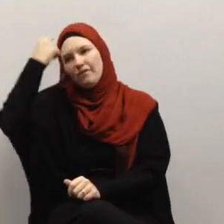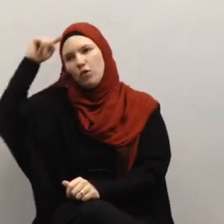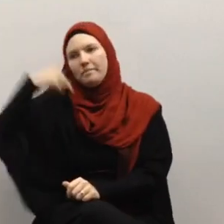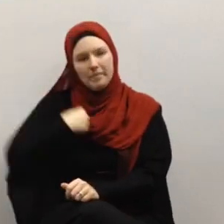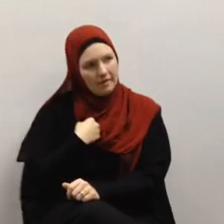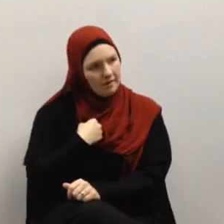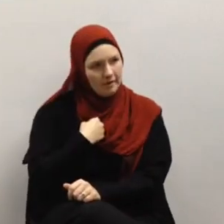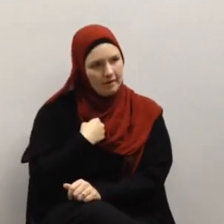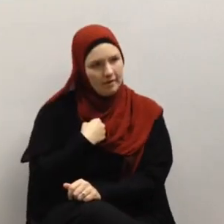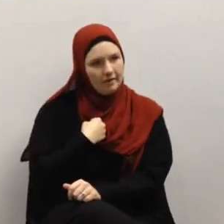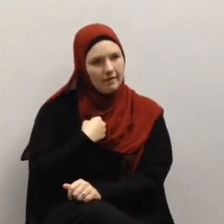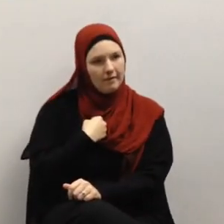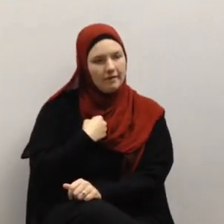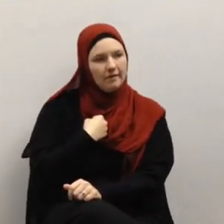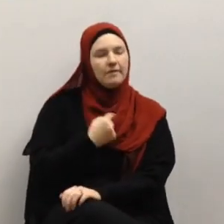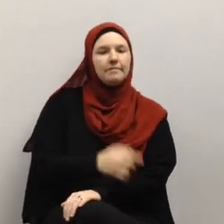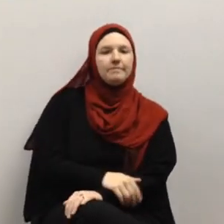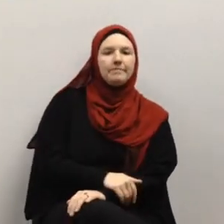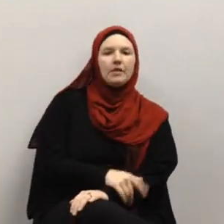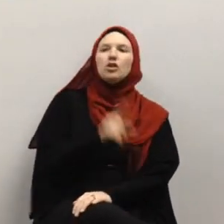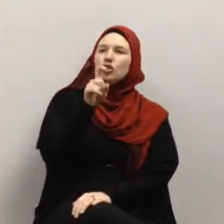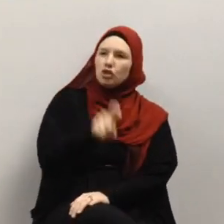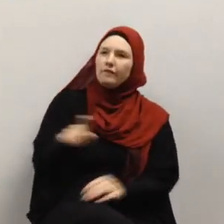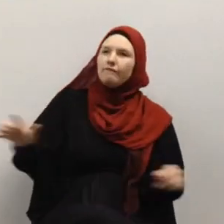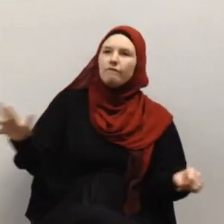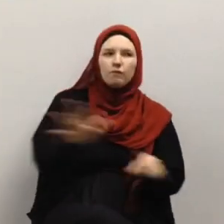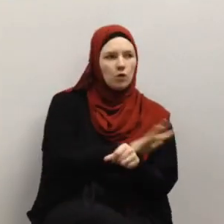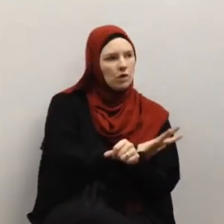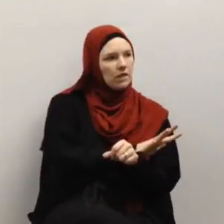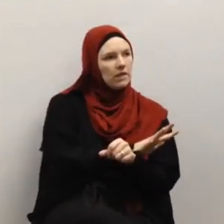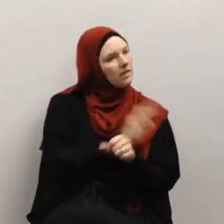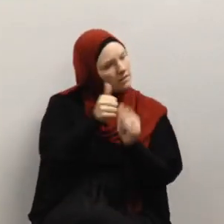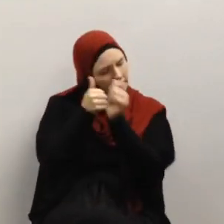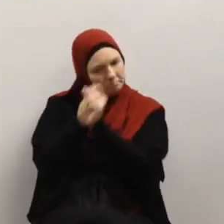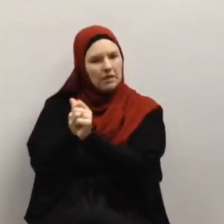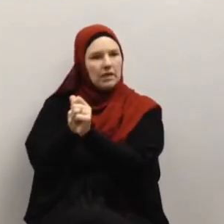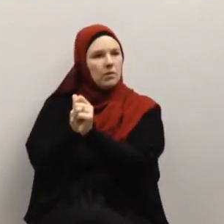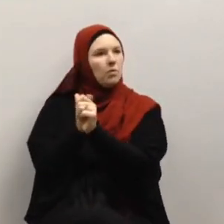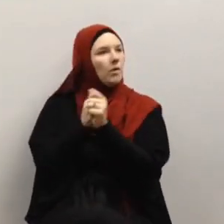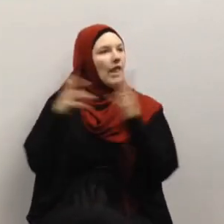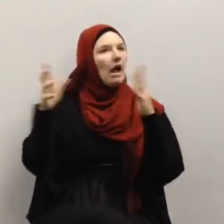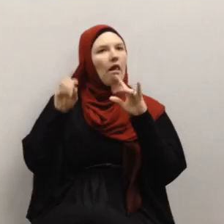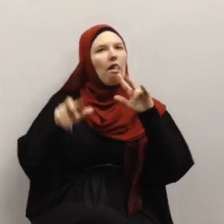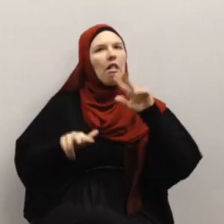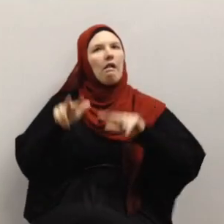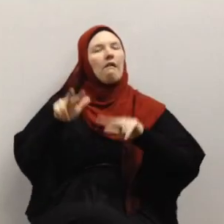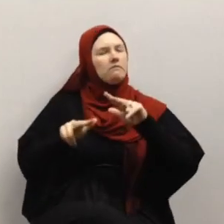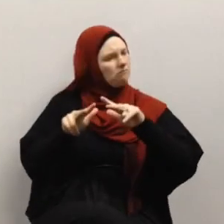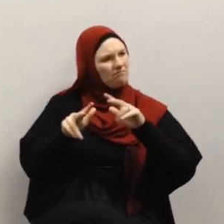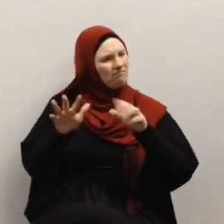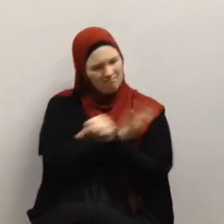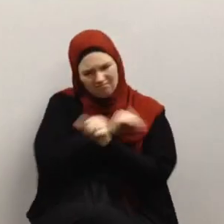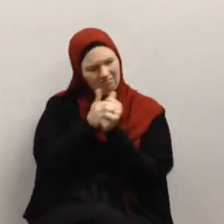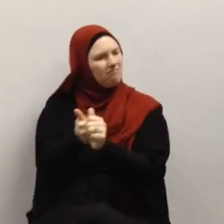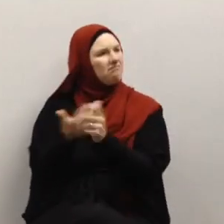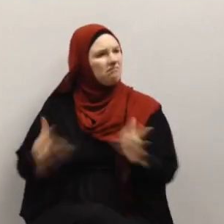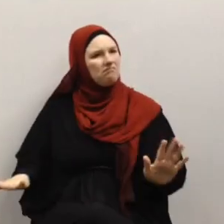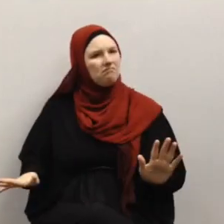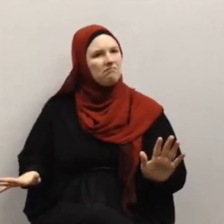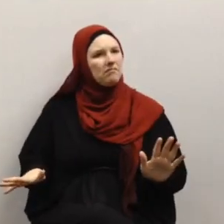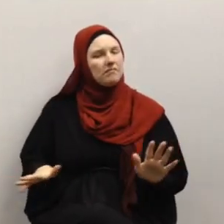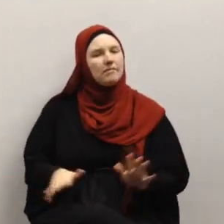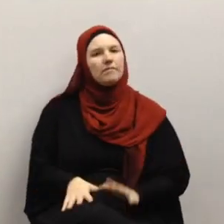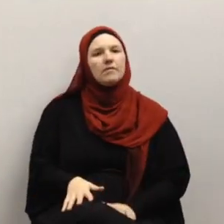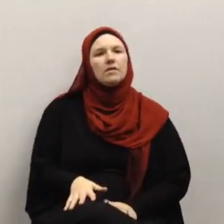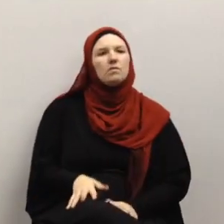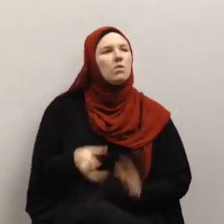submit. No hesitation, as we mentioned. In Surah Al-Ma'idah, we went over these ayat last time, so I'm not